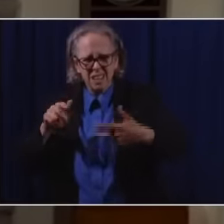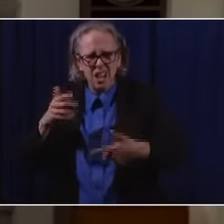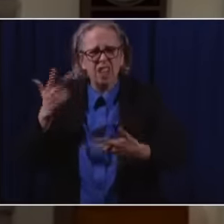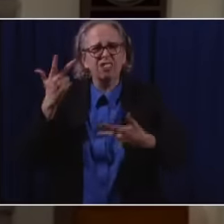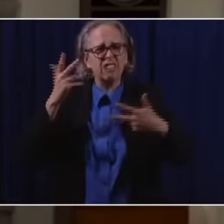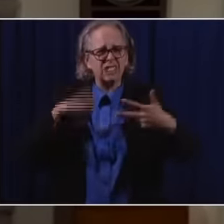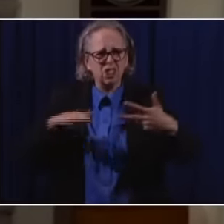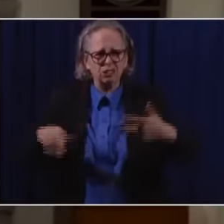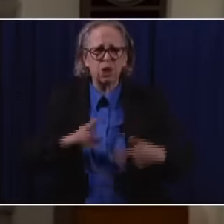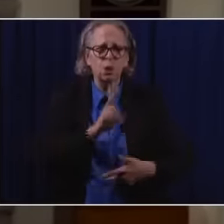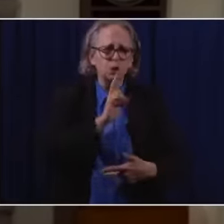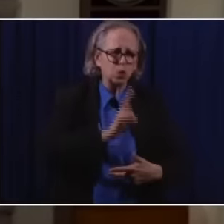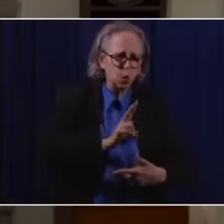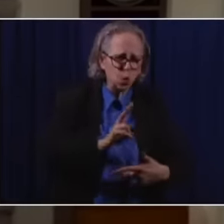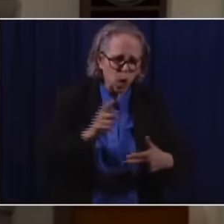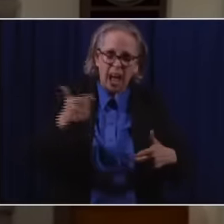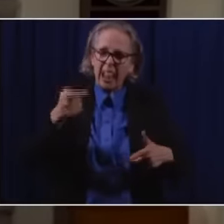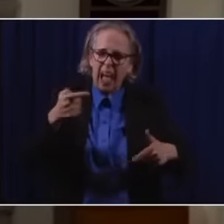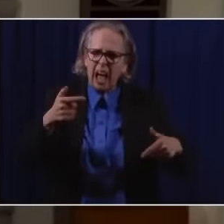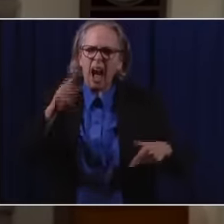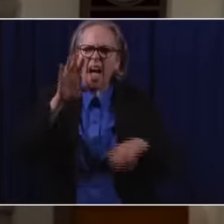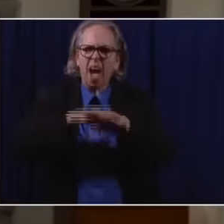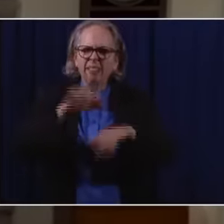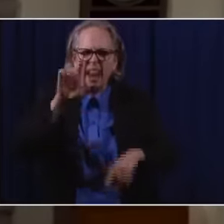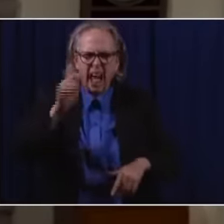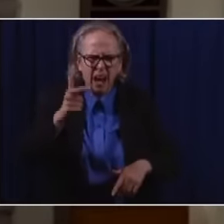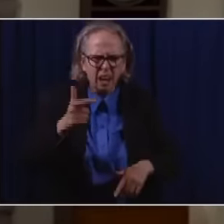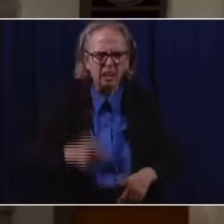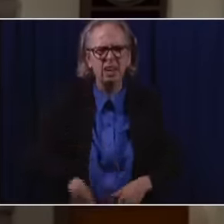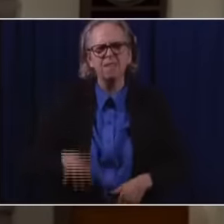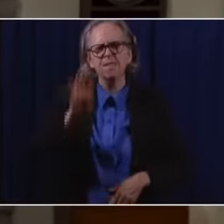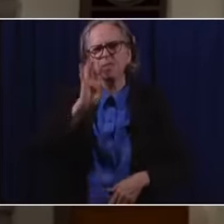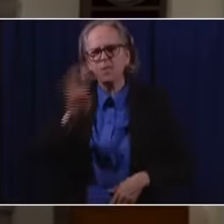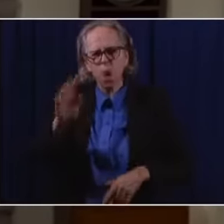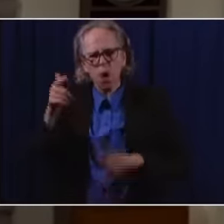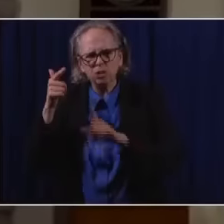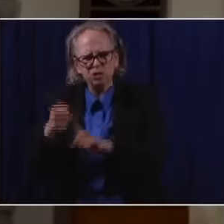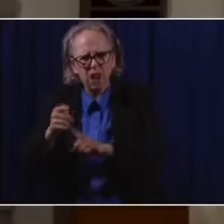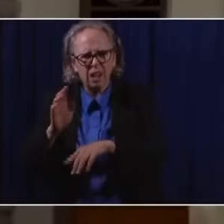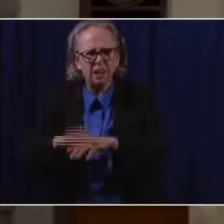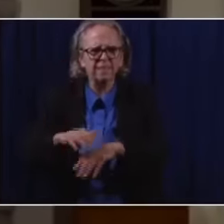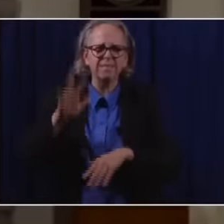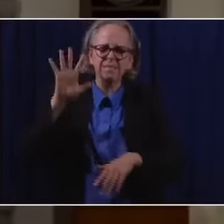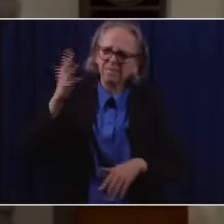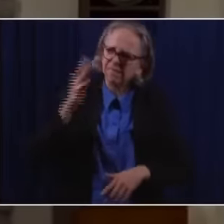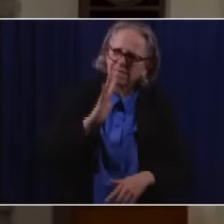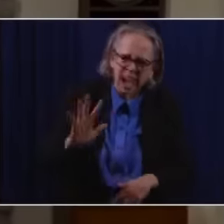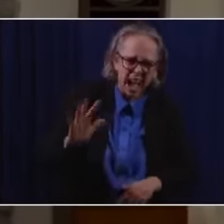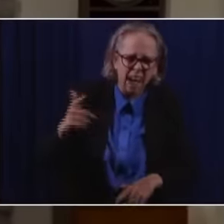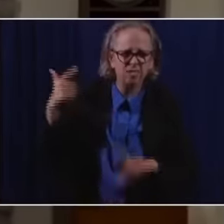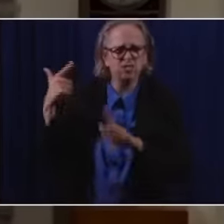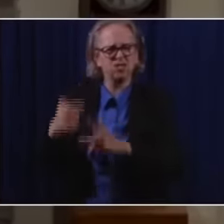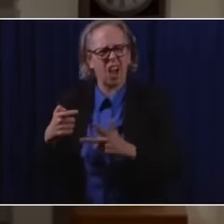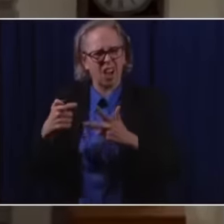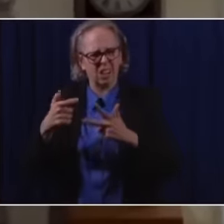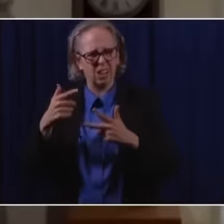a 4-year-old who was shot in the chest, a 5-year-old who was injured in the crash. The driver was grazed by a bullet, and a woman who